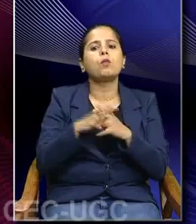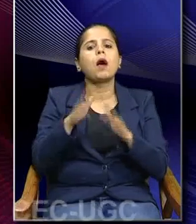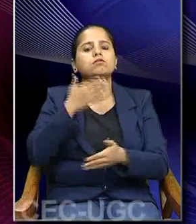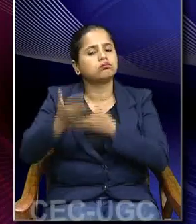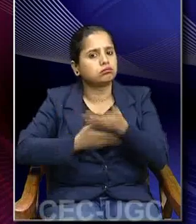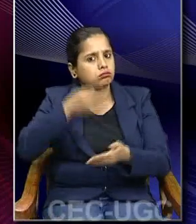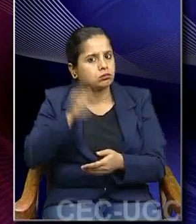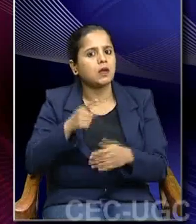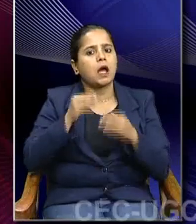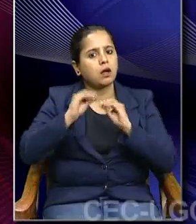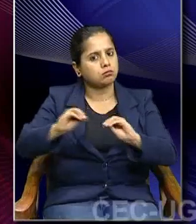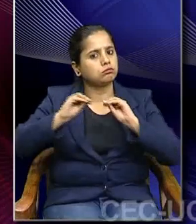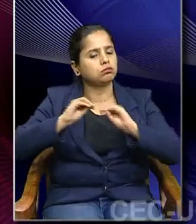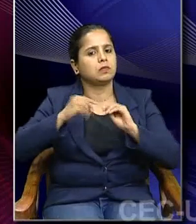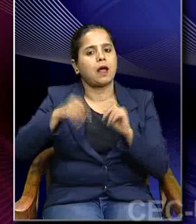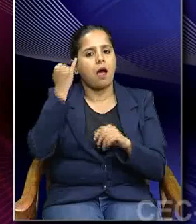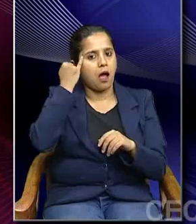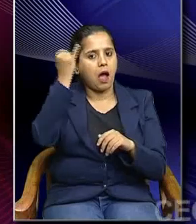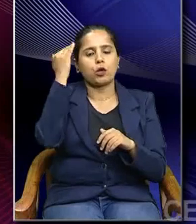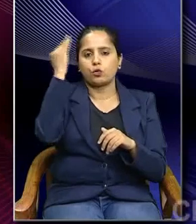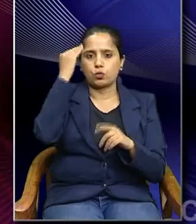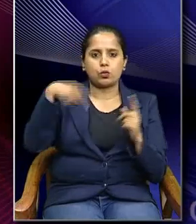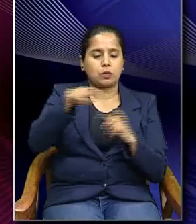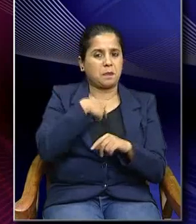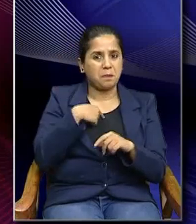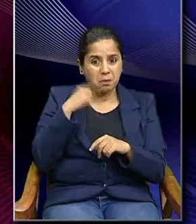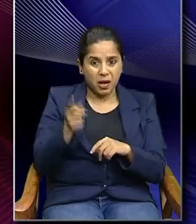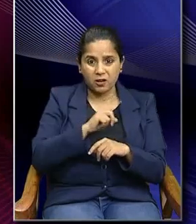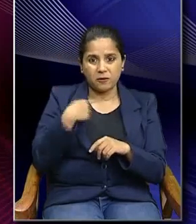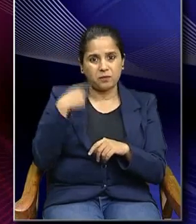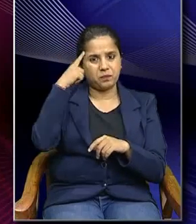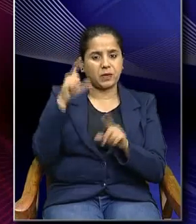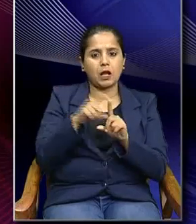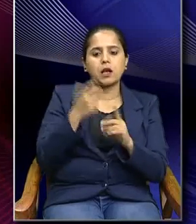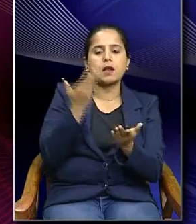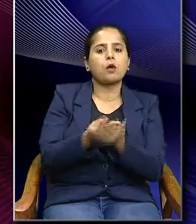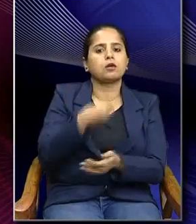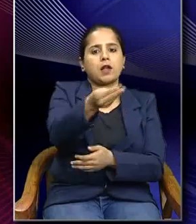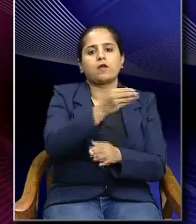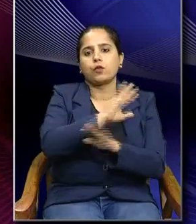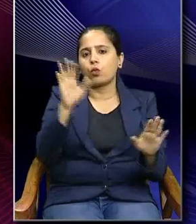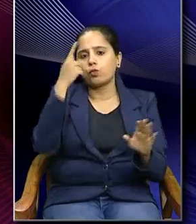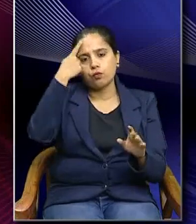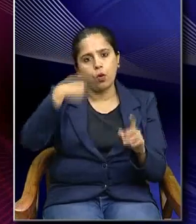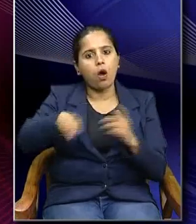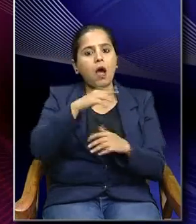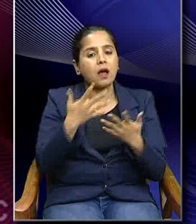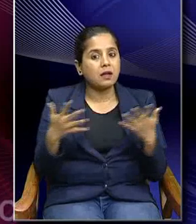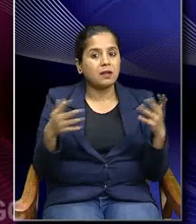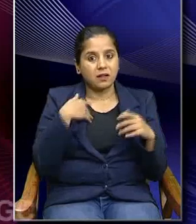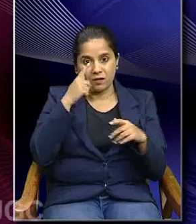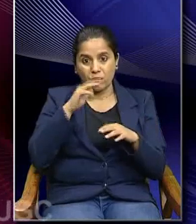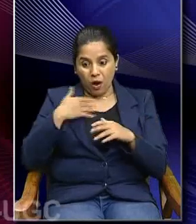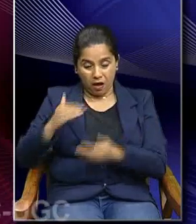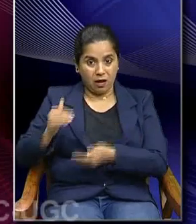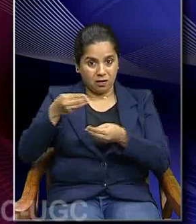lead to the idea that we would not give dowry for taking care of the